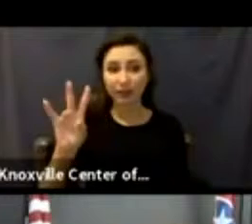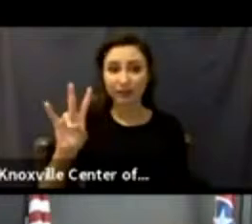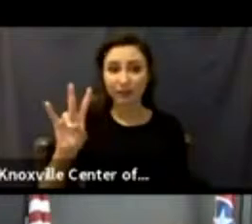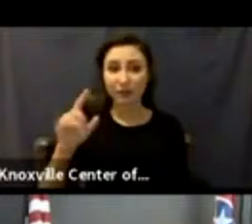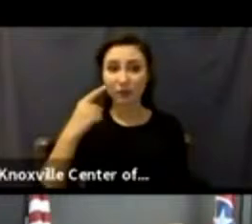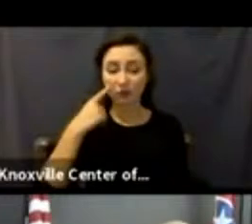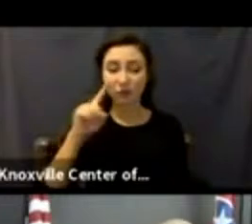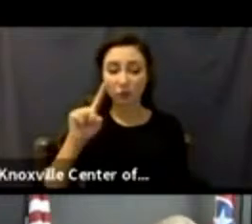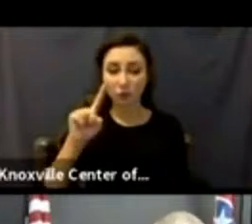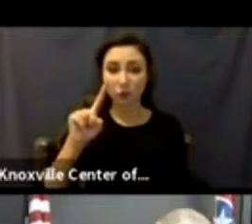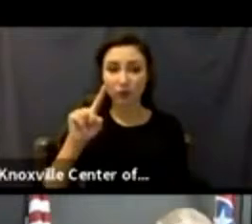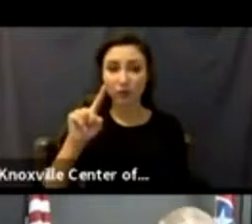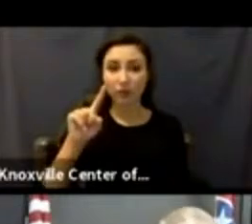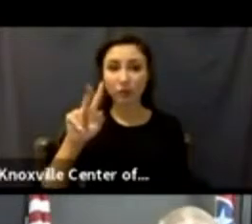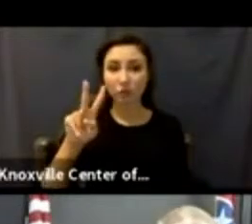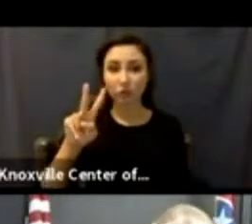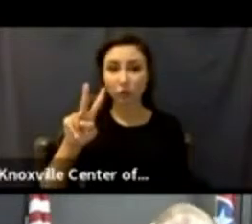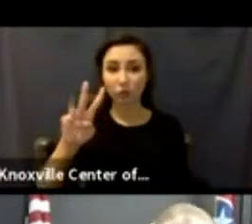for